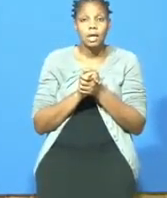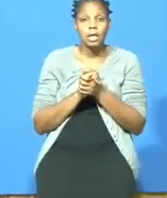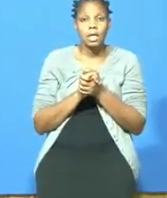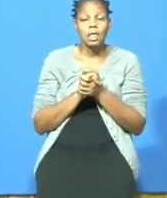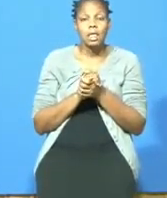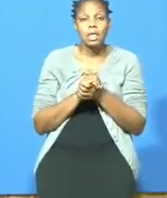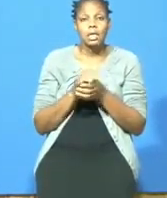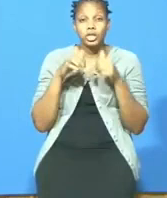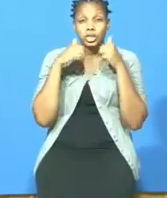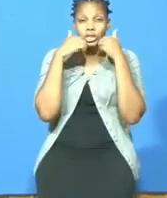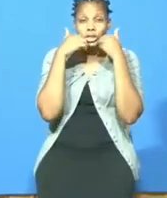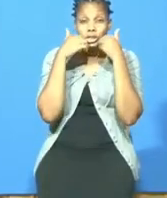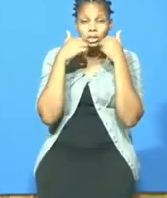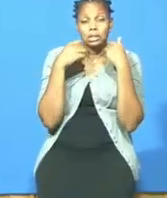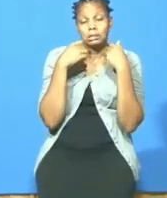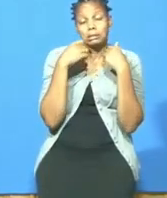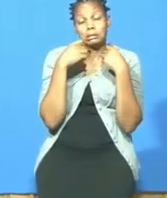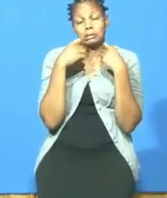a low.